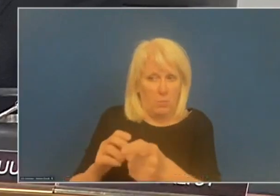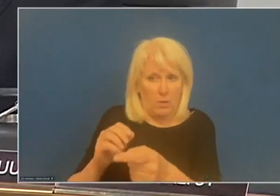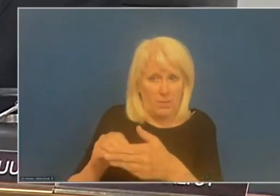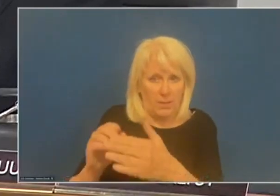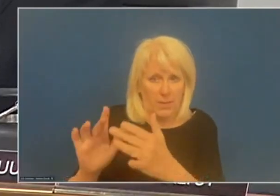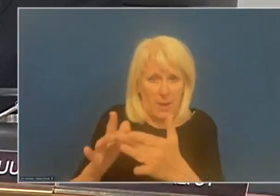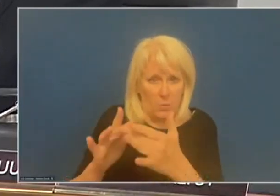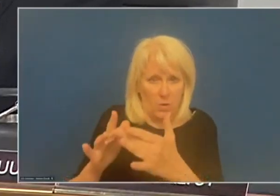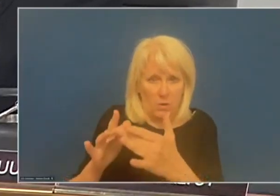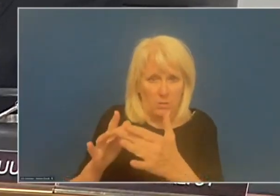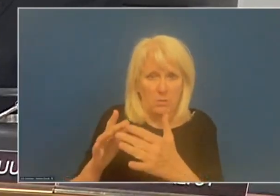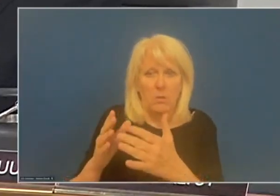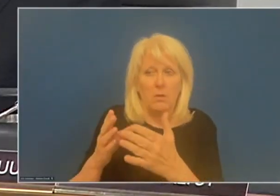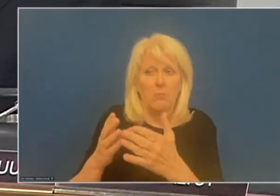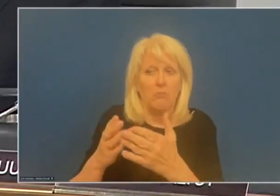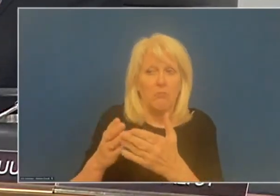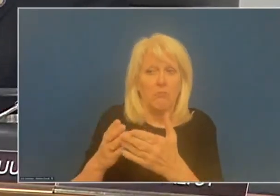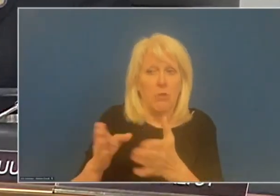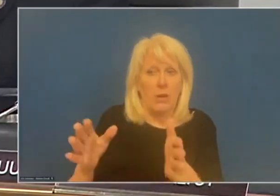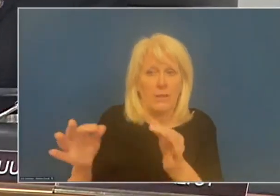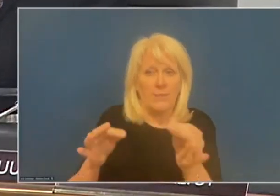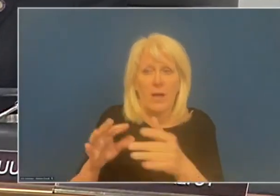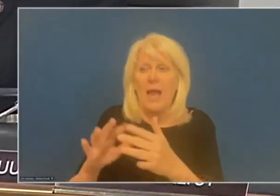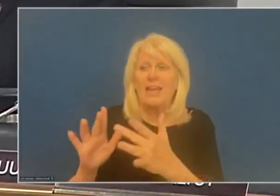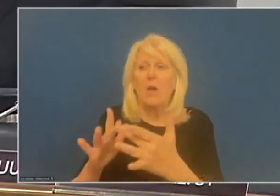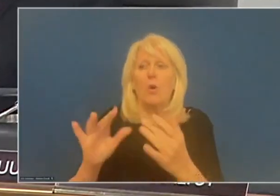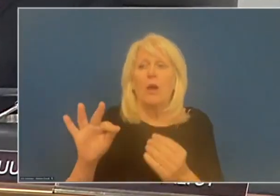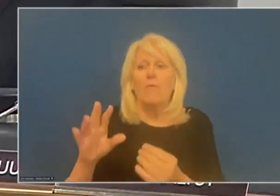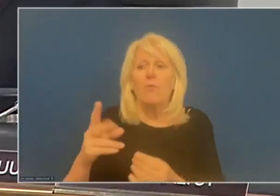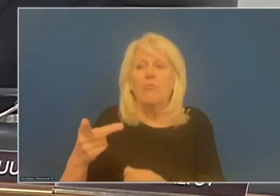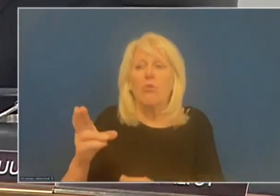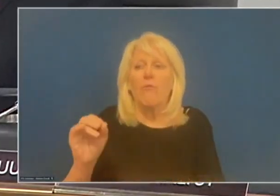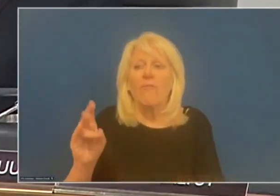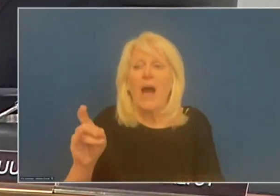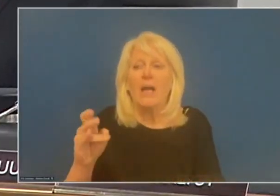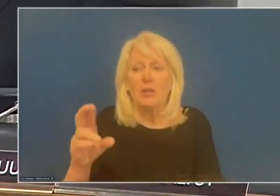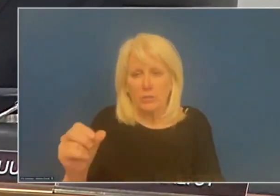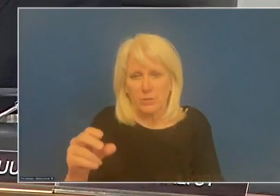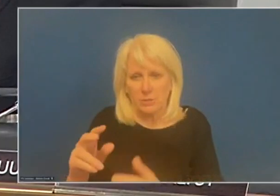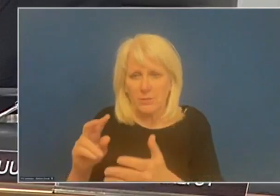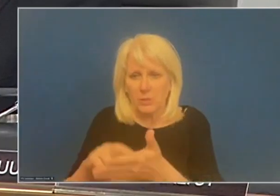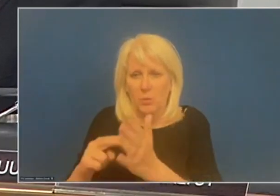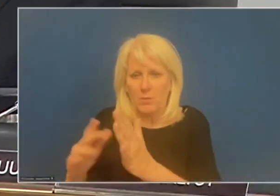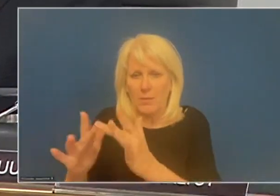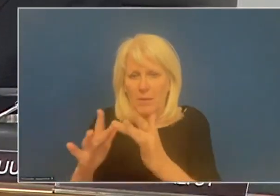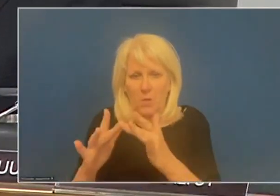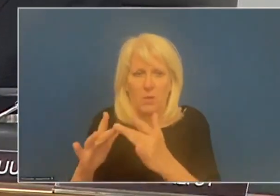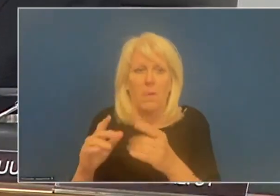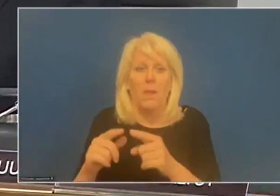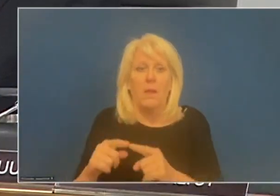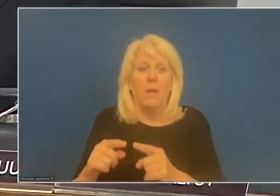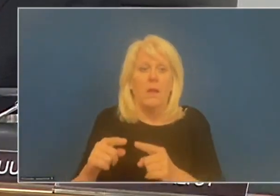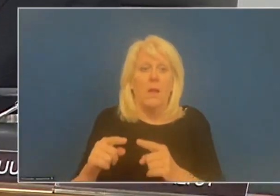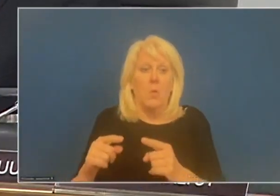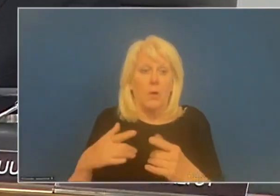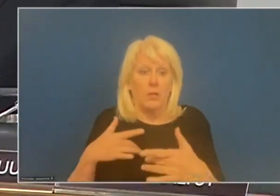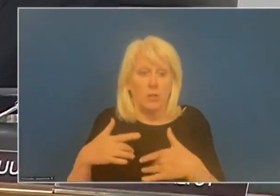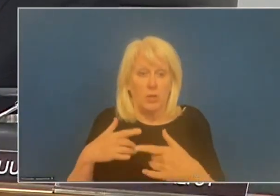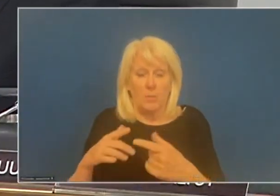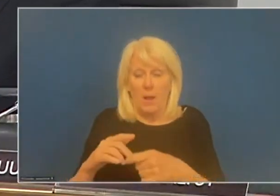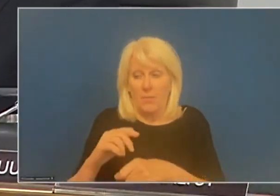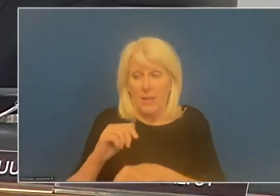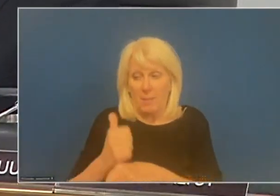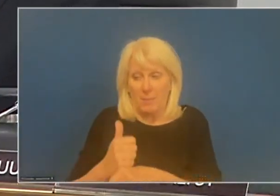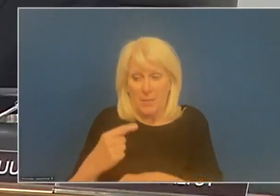defined. And by network, we mean network of providers. Insurers are concerned that the implementation date of 2024 is too